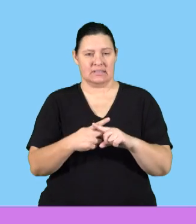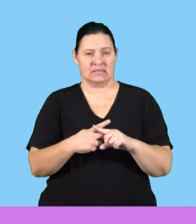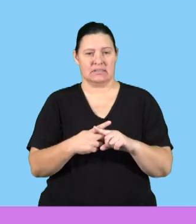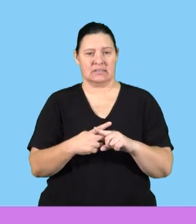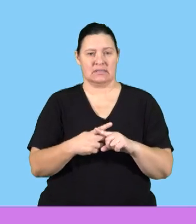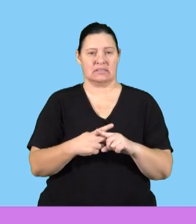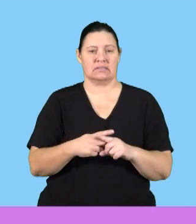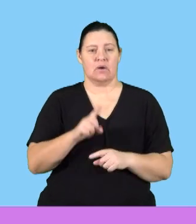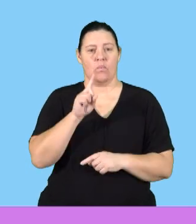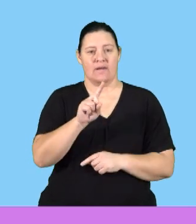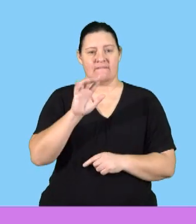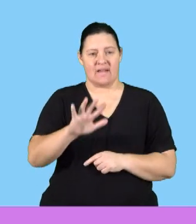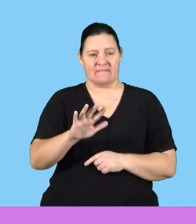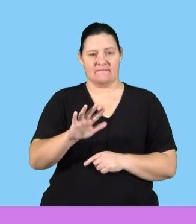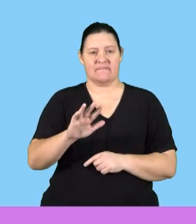the